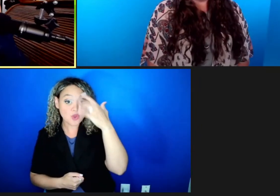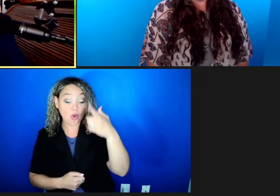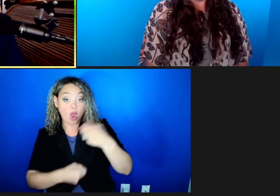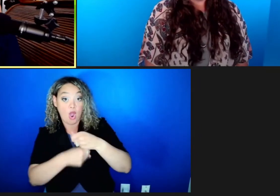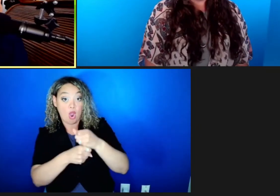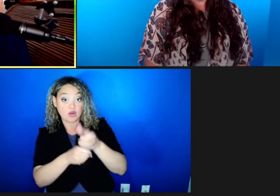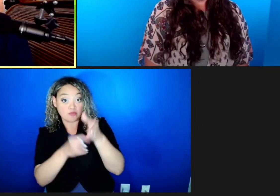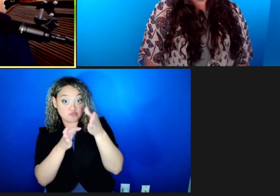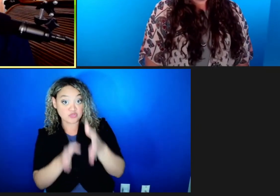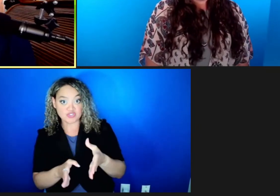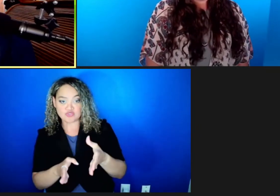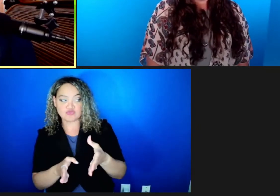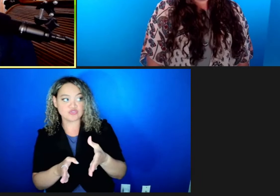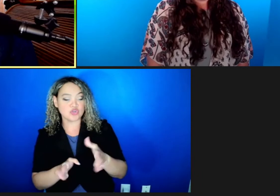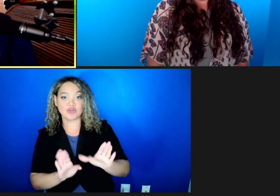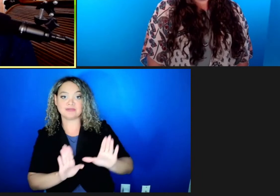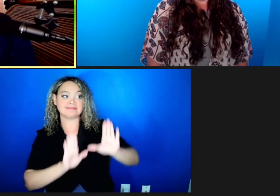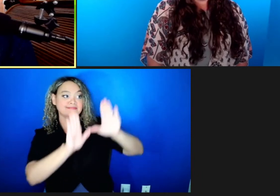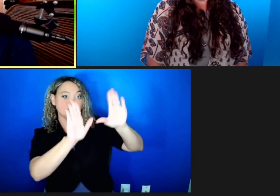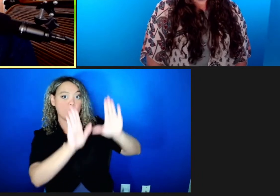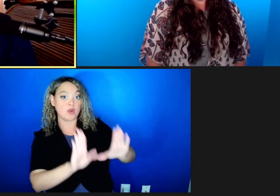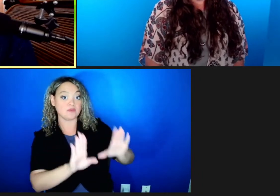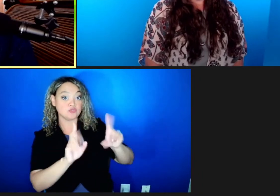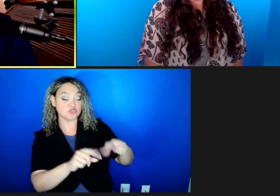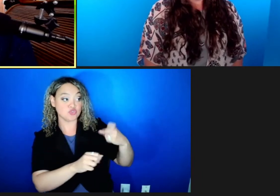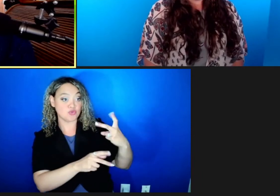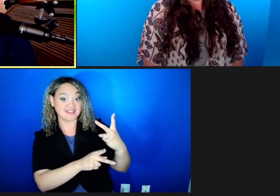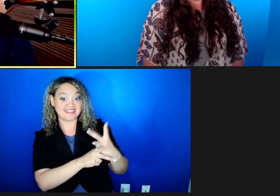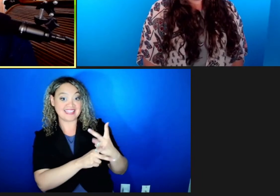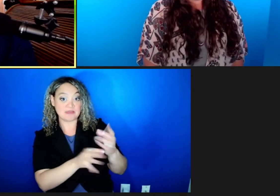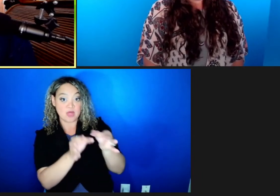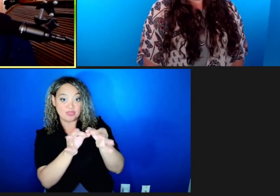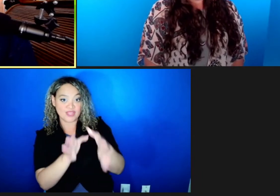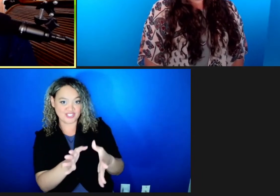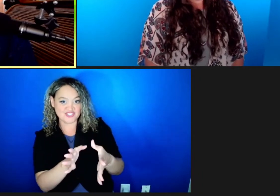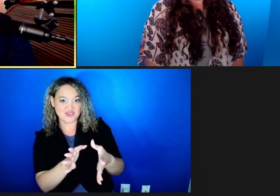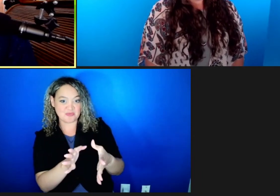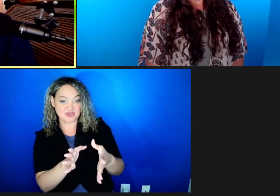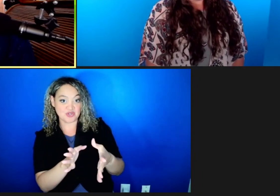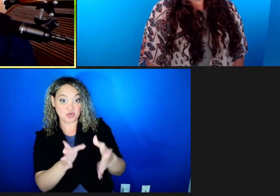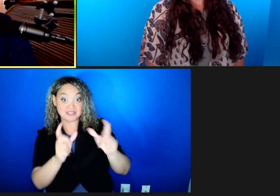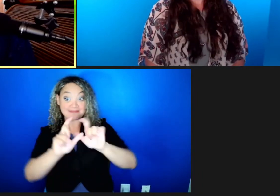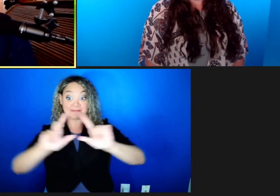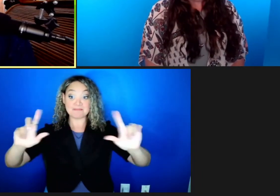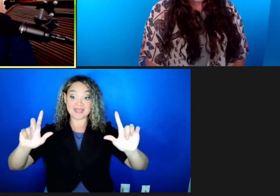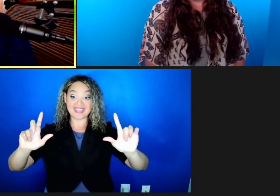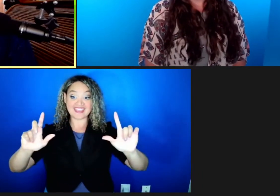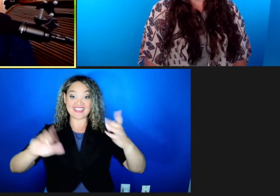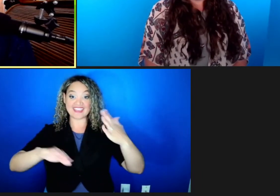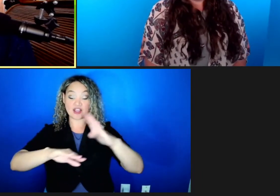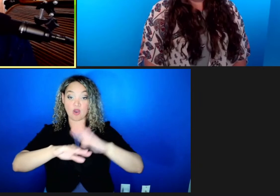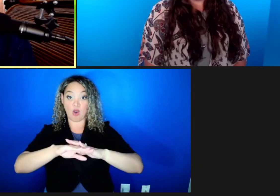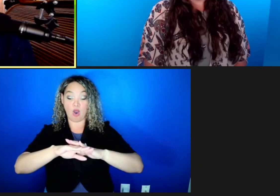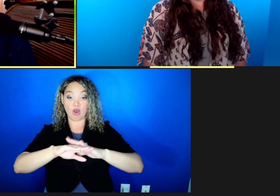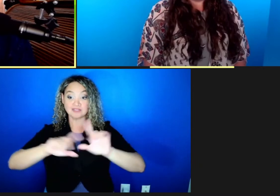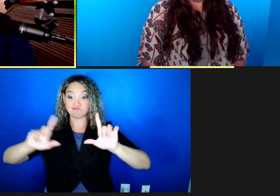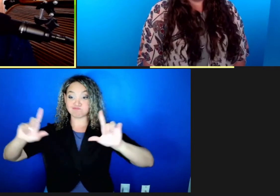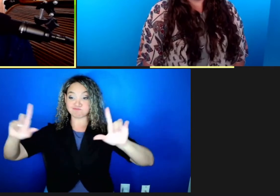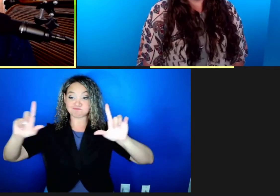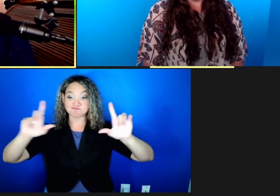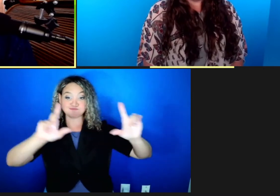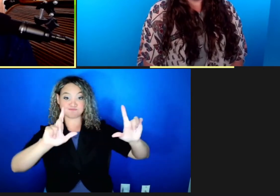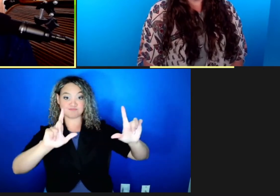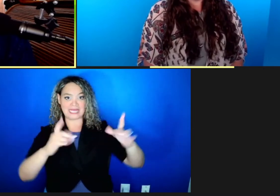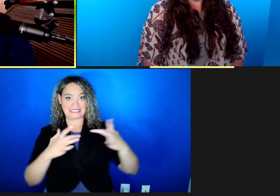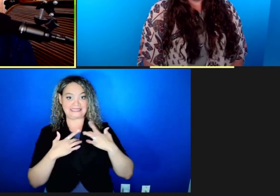producer has been so wonderfully able to keep the interpreters large on our broadcasts. Because usually